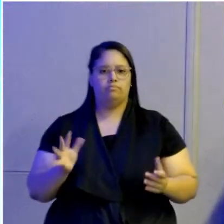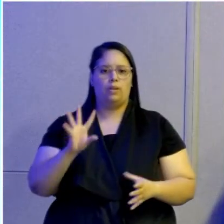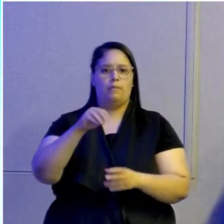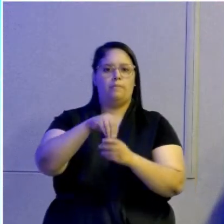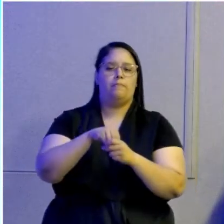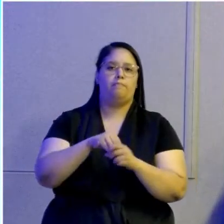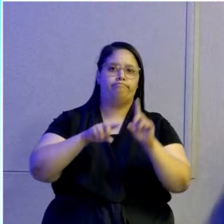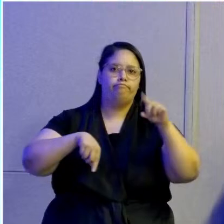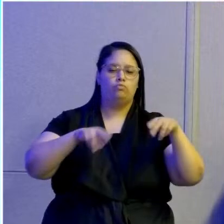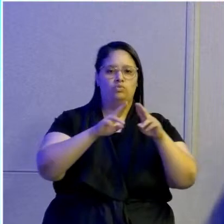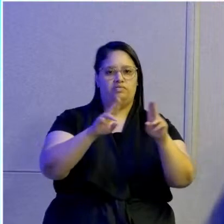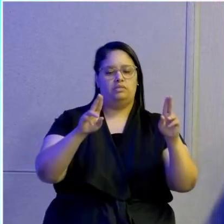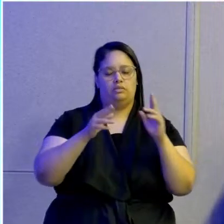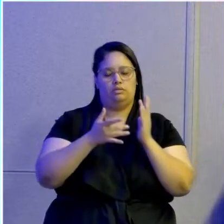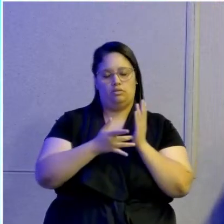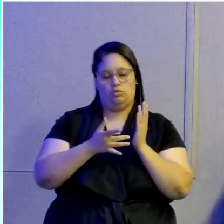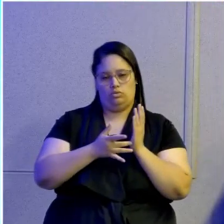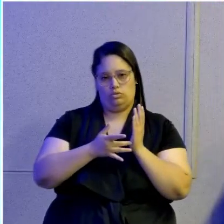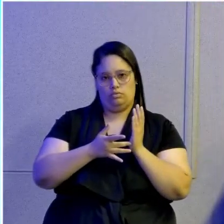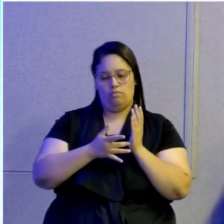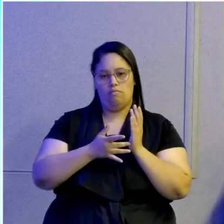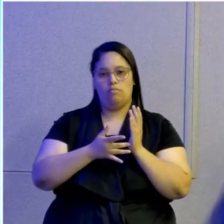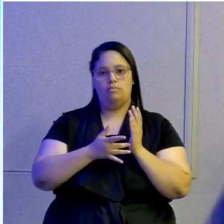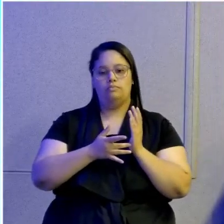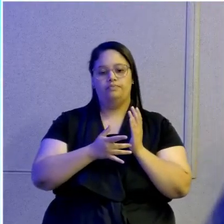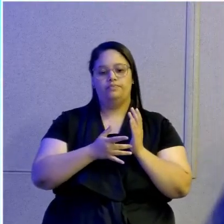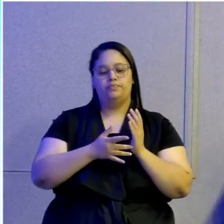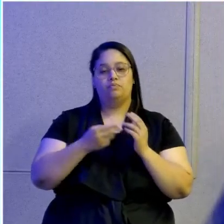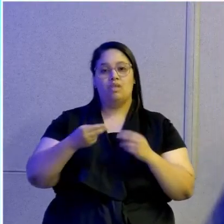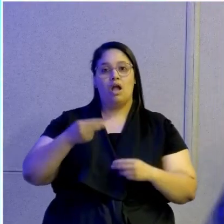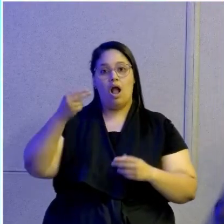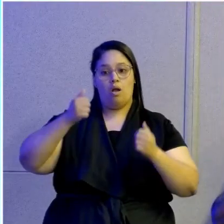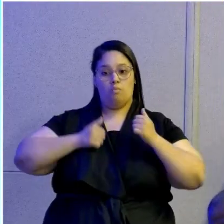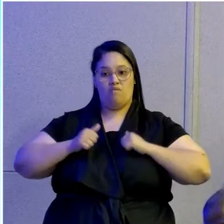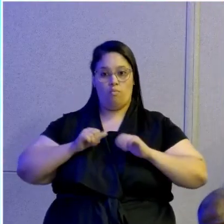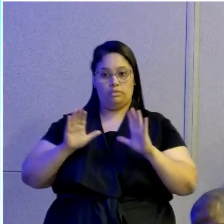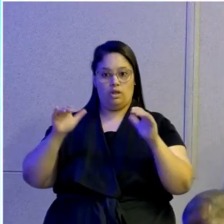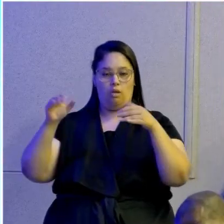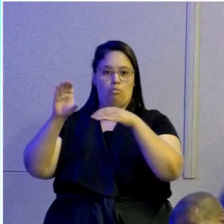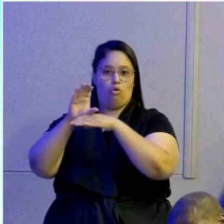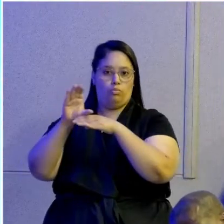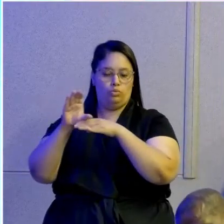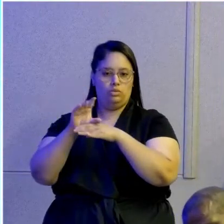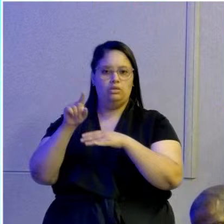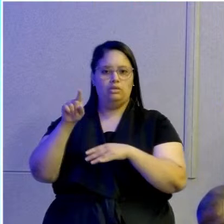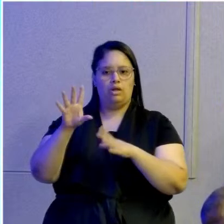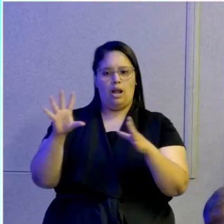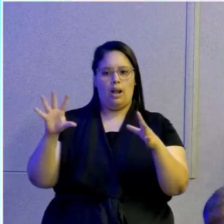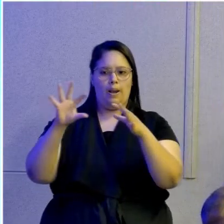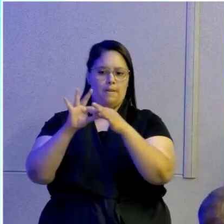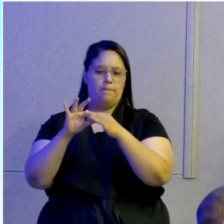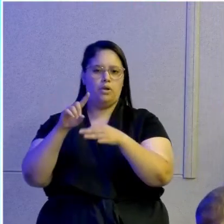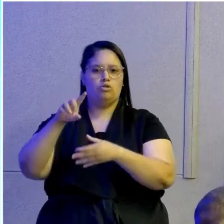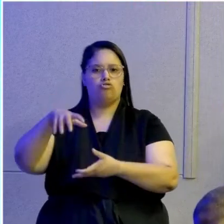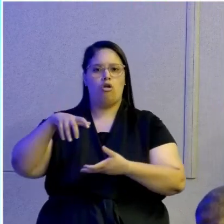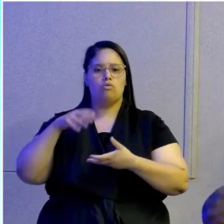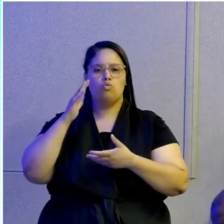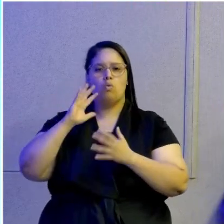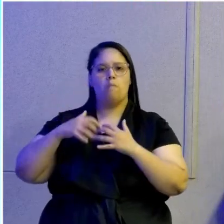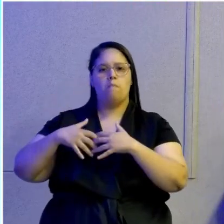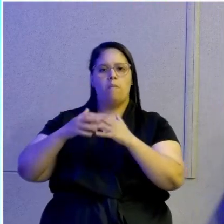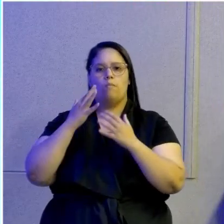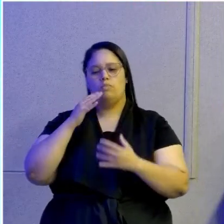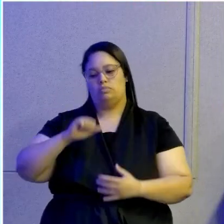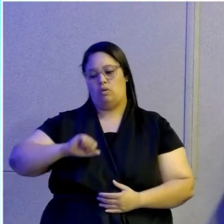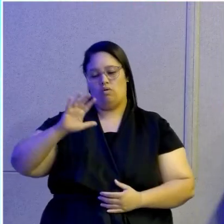by universities of technology. In the area of high-performance computing, a Tier 2 data node was established in